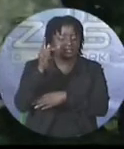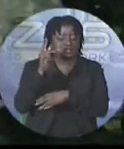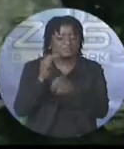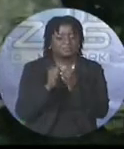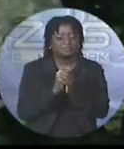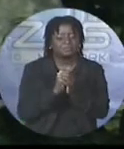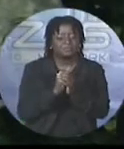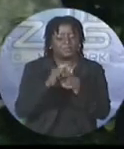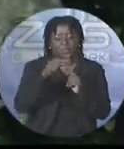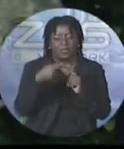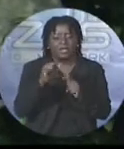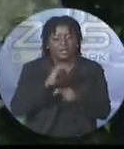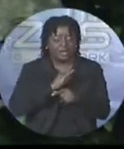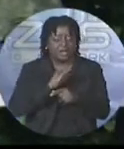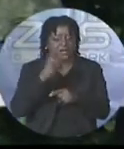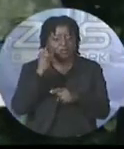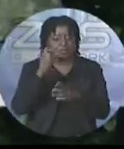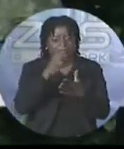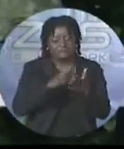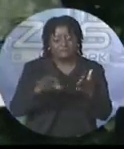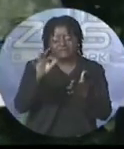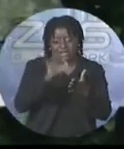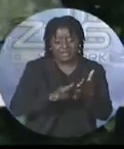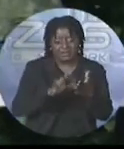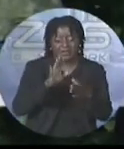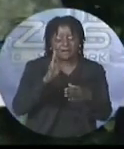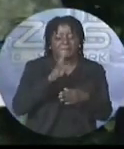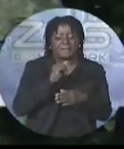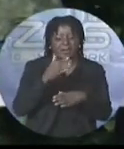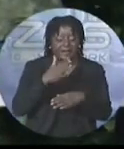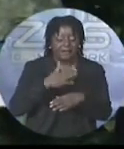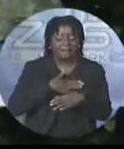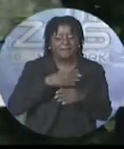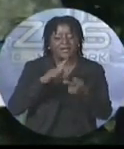Then I was fired by my colleagues.